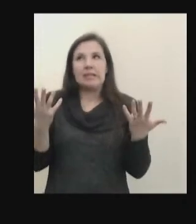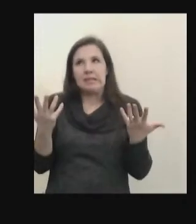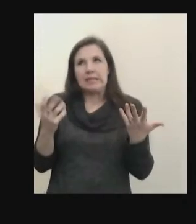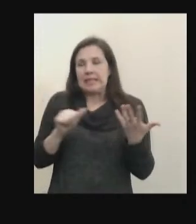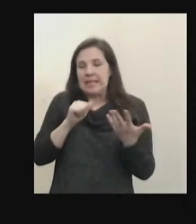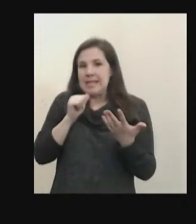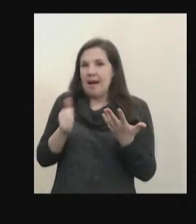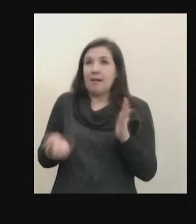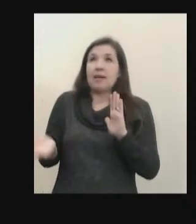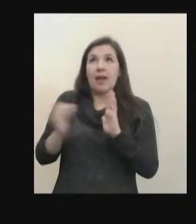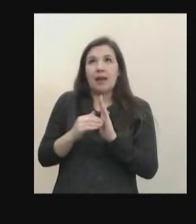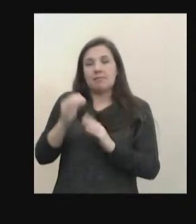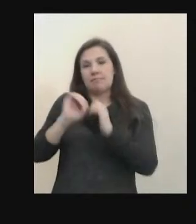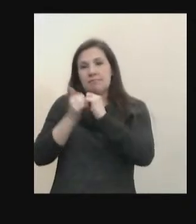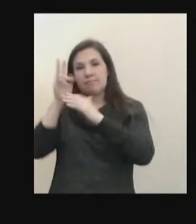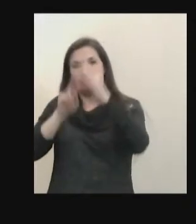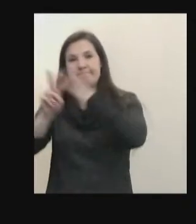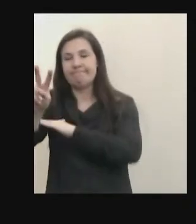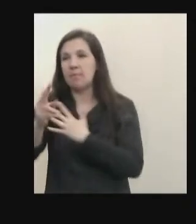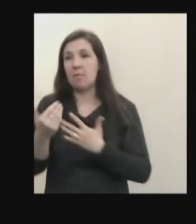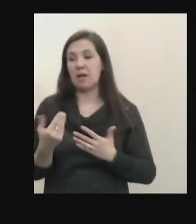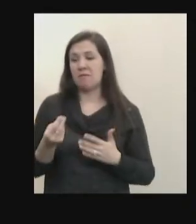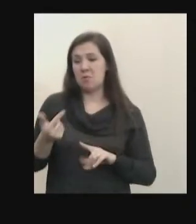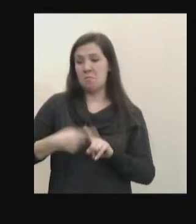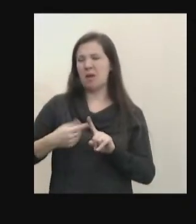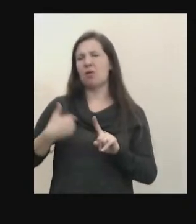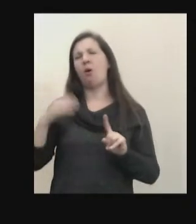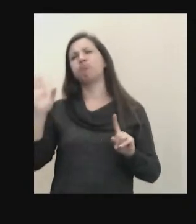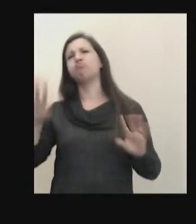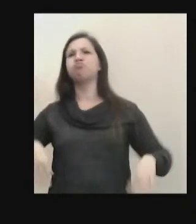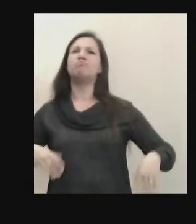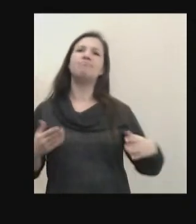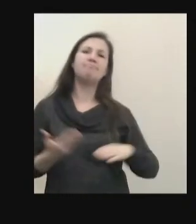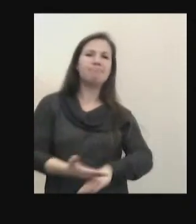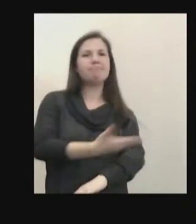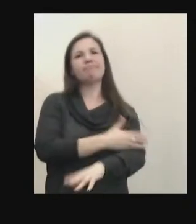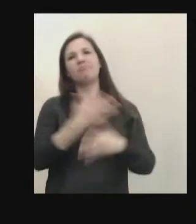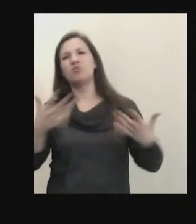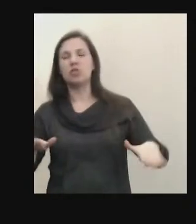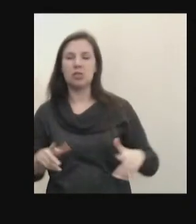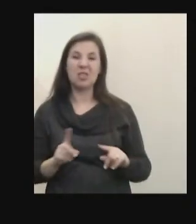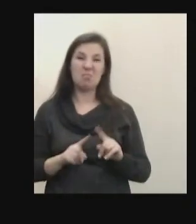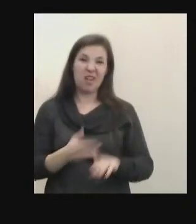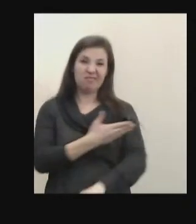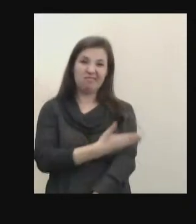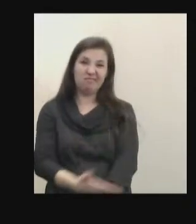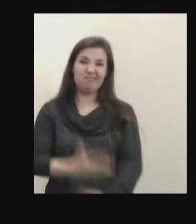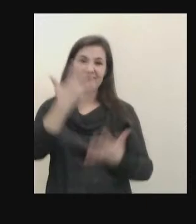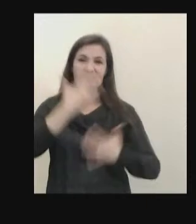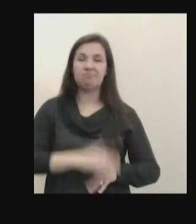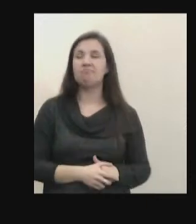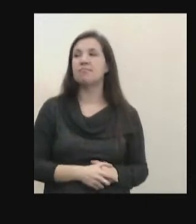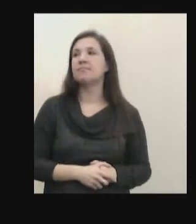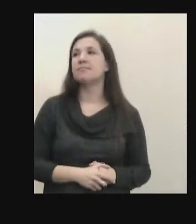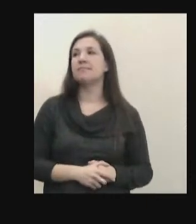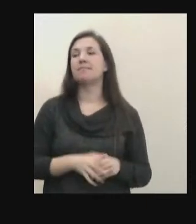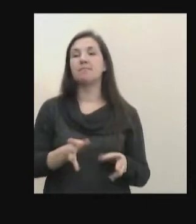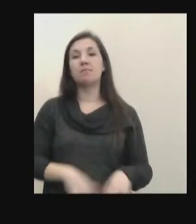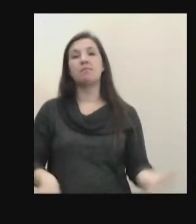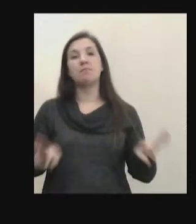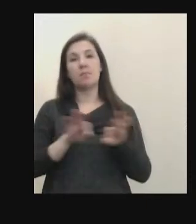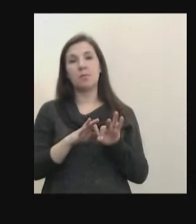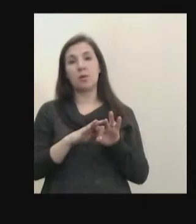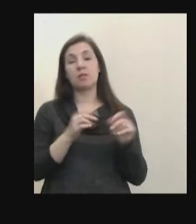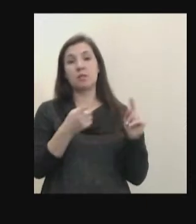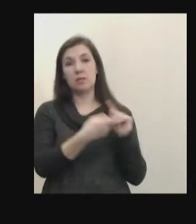again, just even a couple months ago. We figured we'd be in much better shape, but we're not. So it is important to all that you